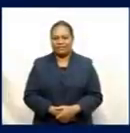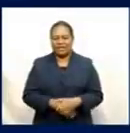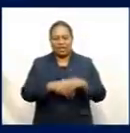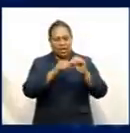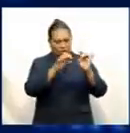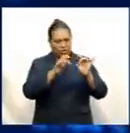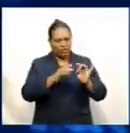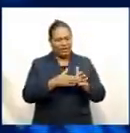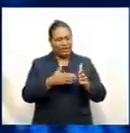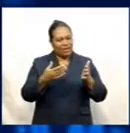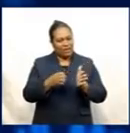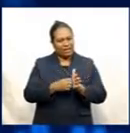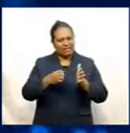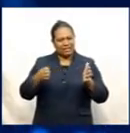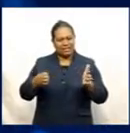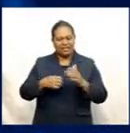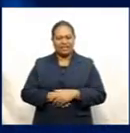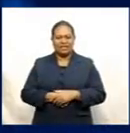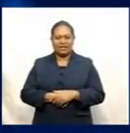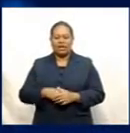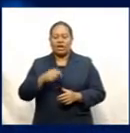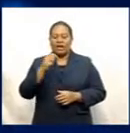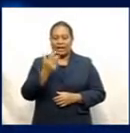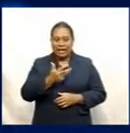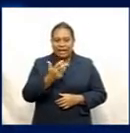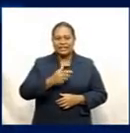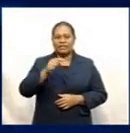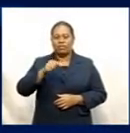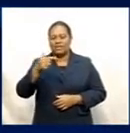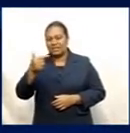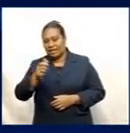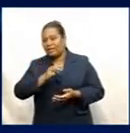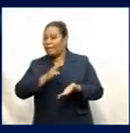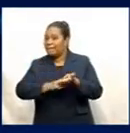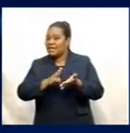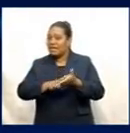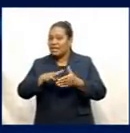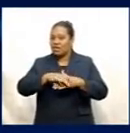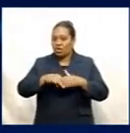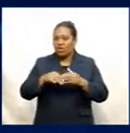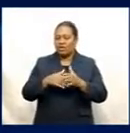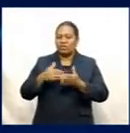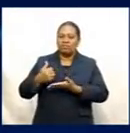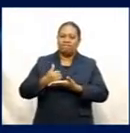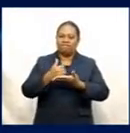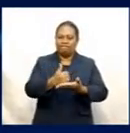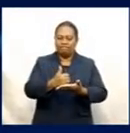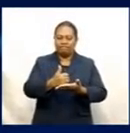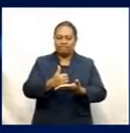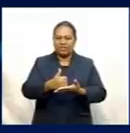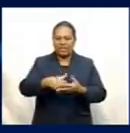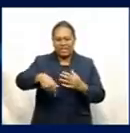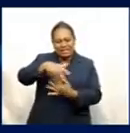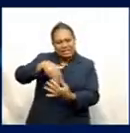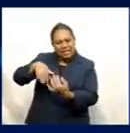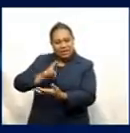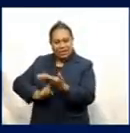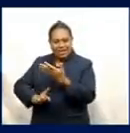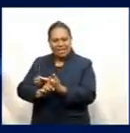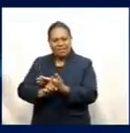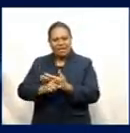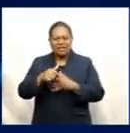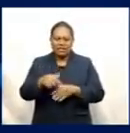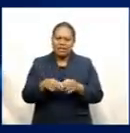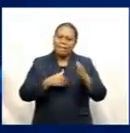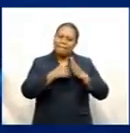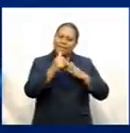Australia has extended a grant of $19.7 million to boost Fiji's cyclone recovery program. This will focus on the rehabilitation